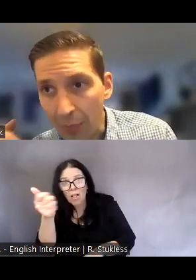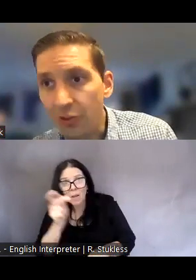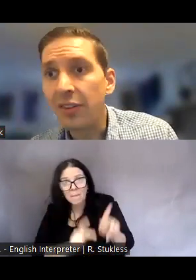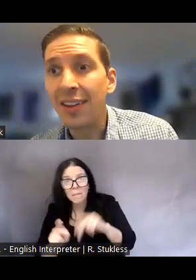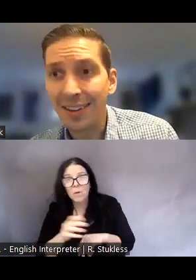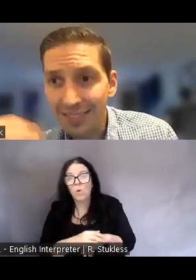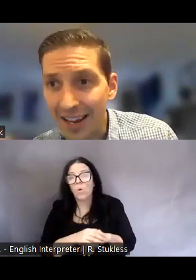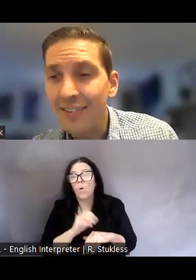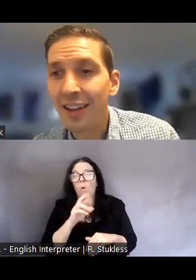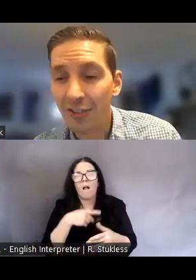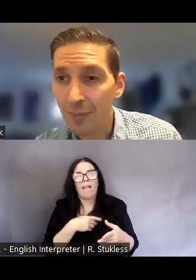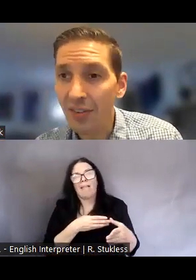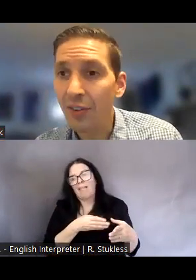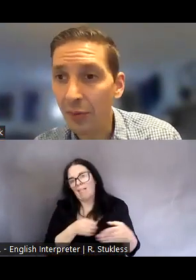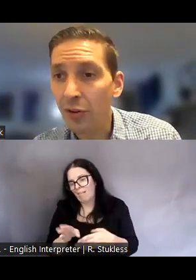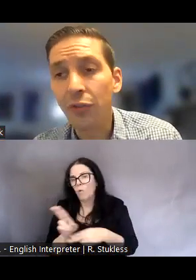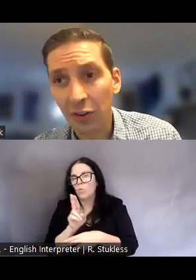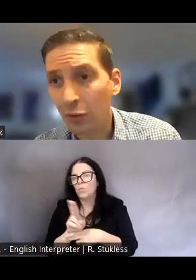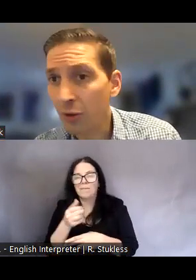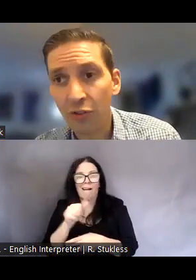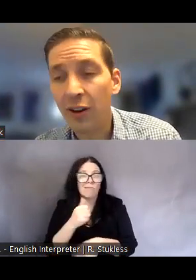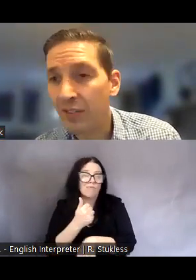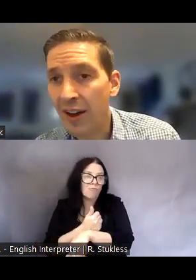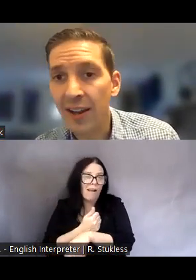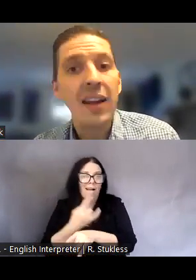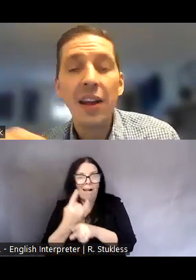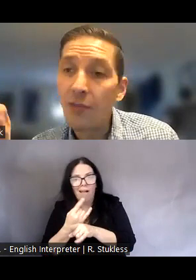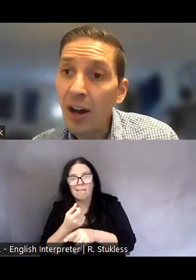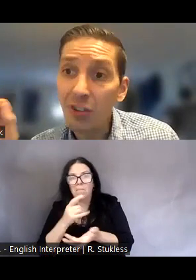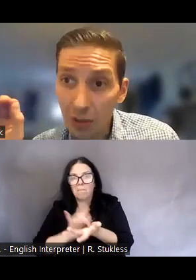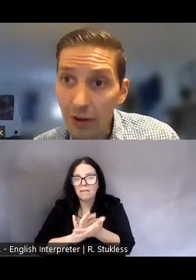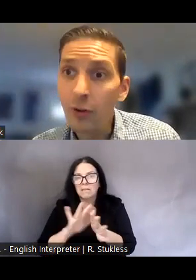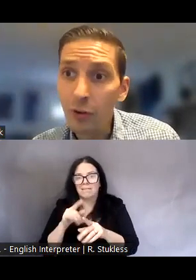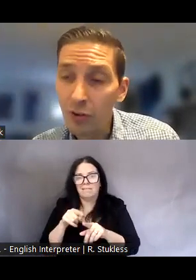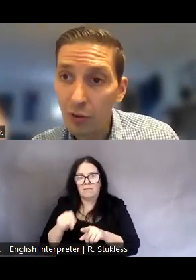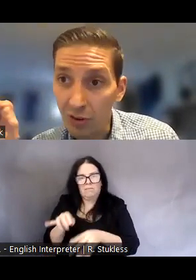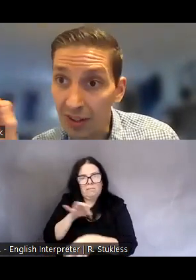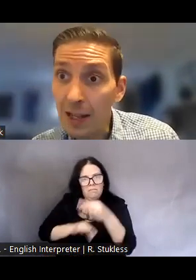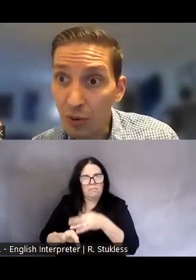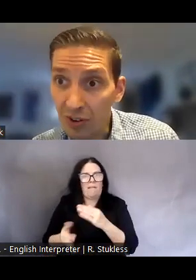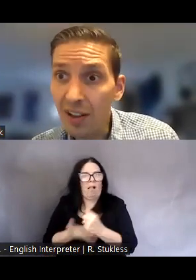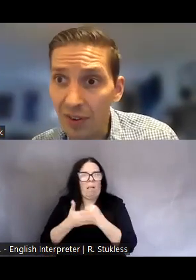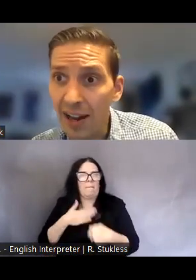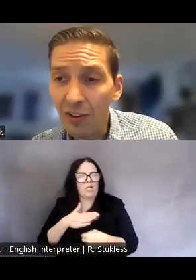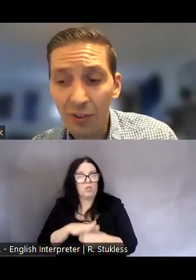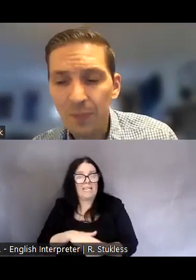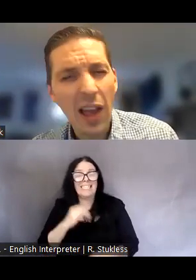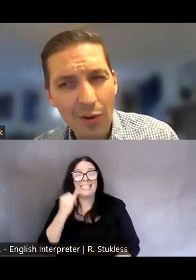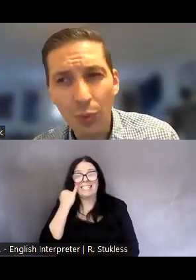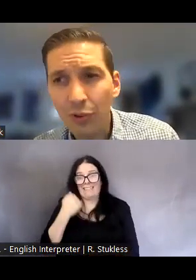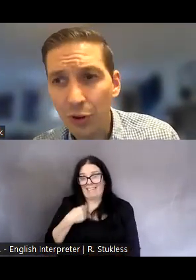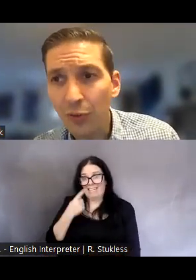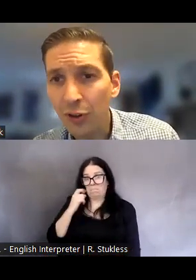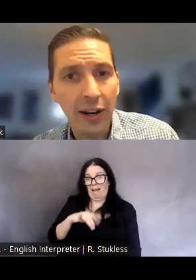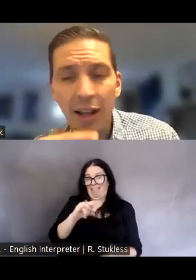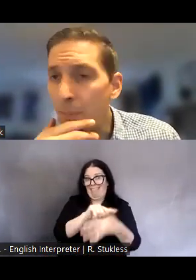using substance in excess as a means of dealing with those feelings of stress or anxiety. If I saw those sort of key presenting factors, I